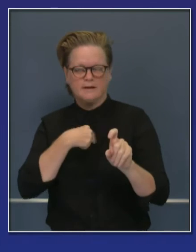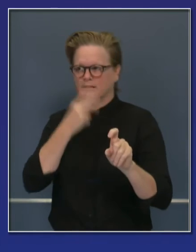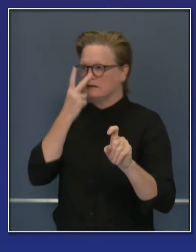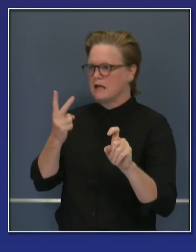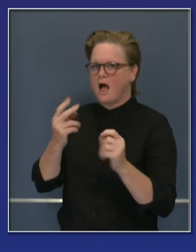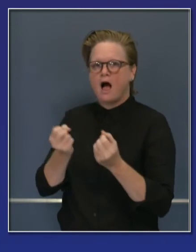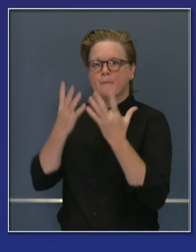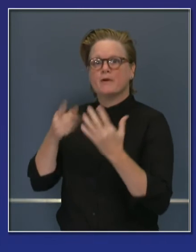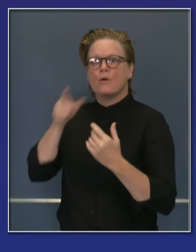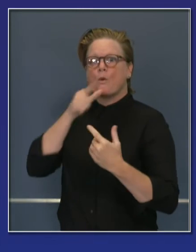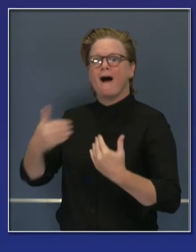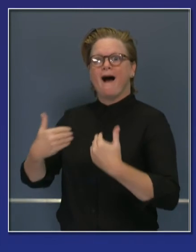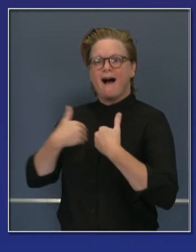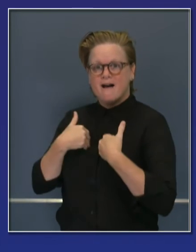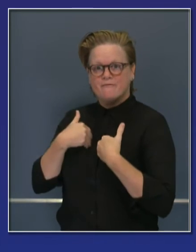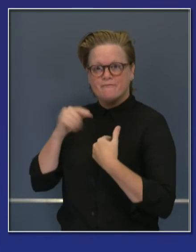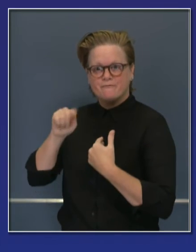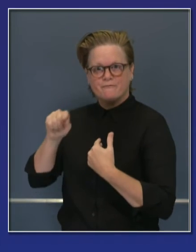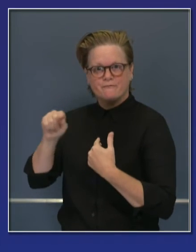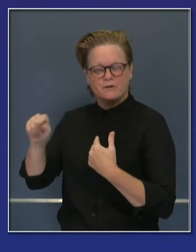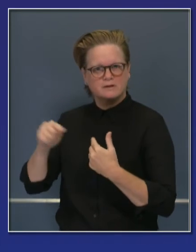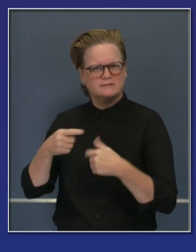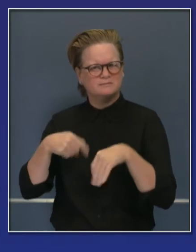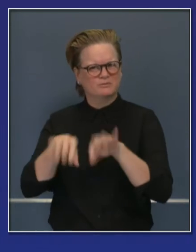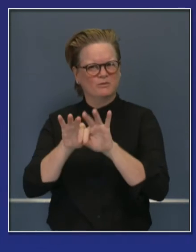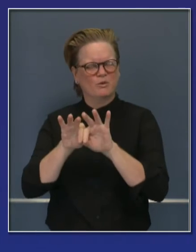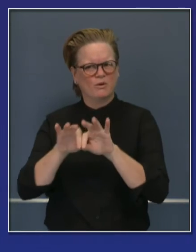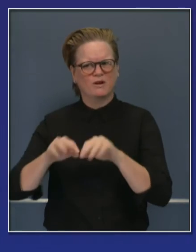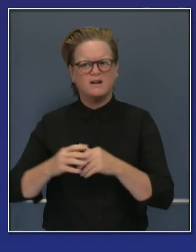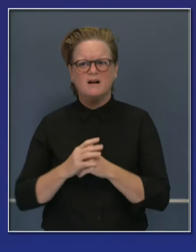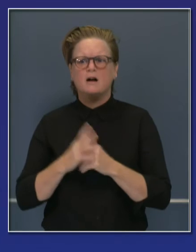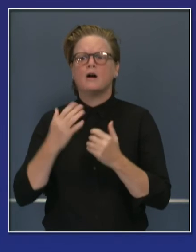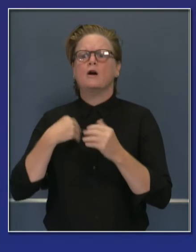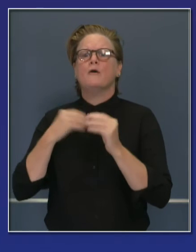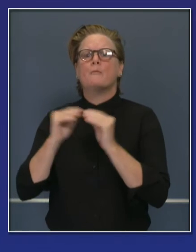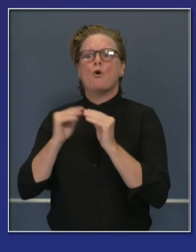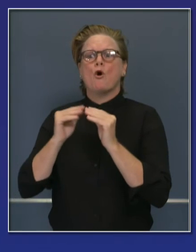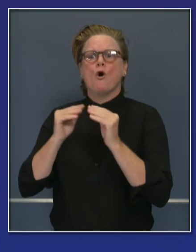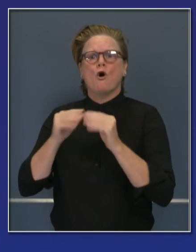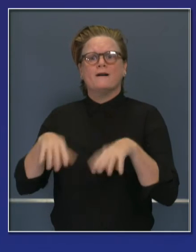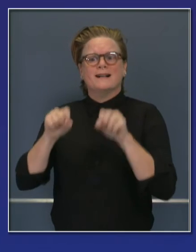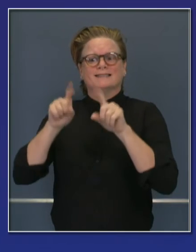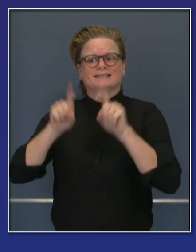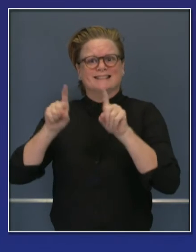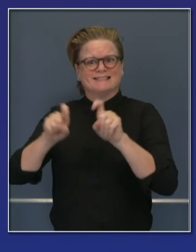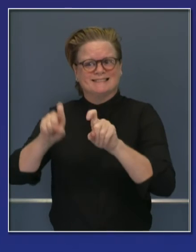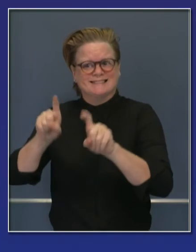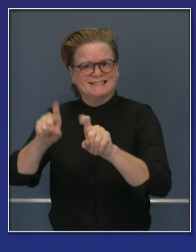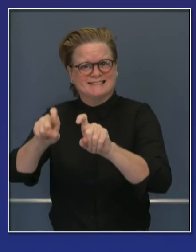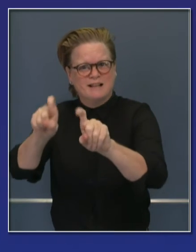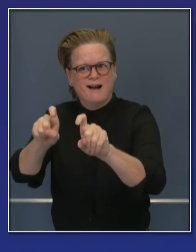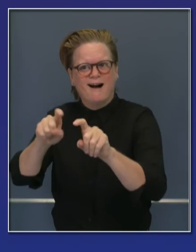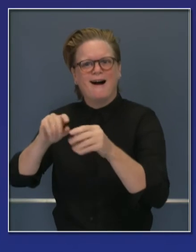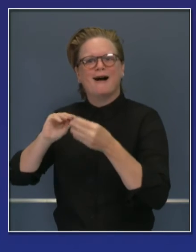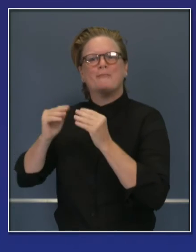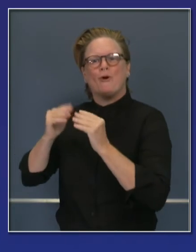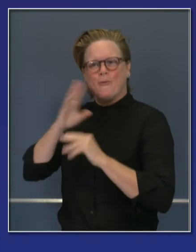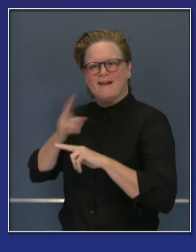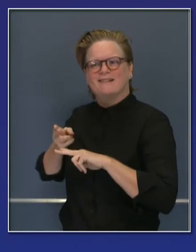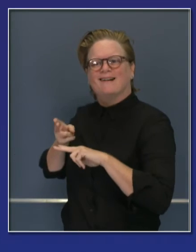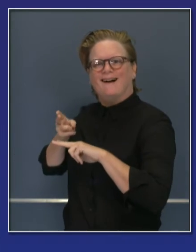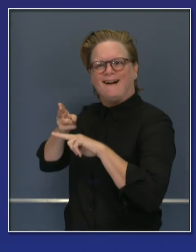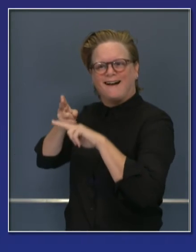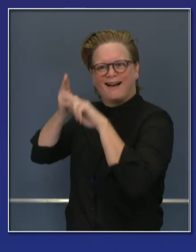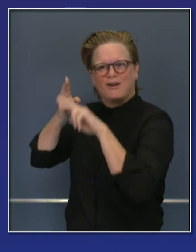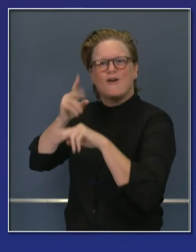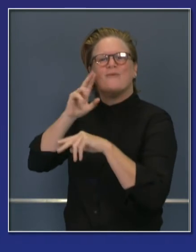And as one would expect, the more people we test, and testing is increasing, we expect to see these case numbers go